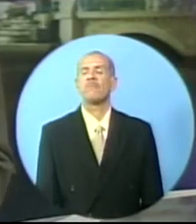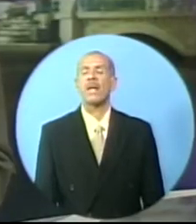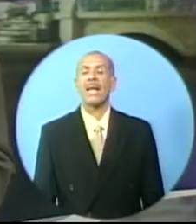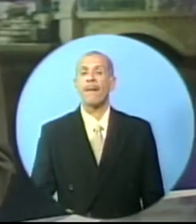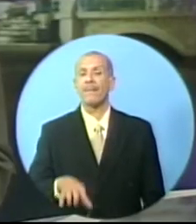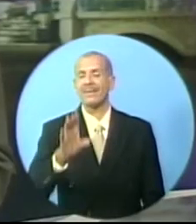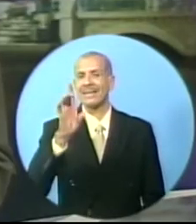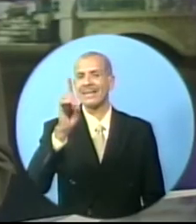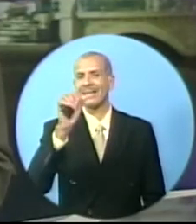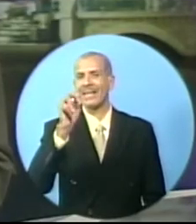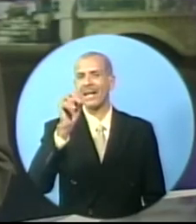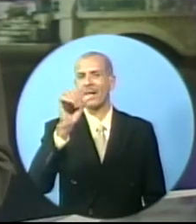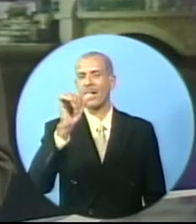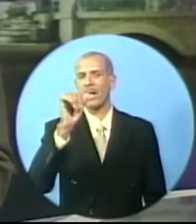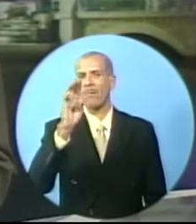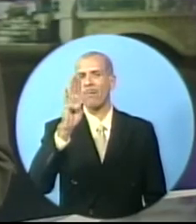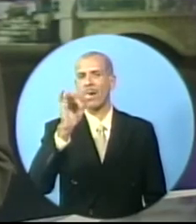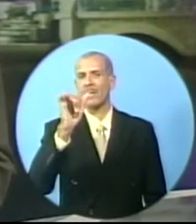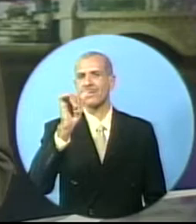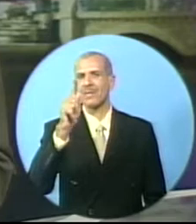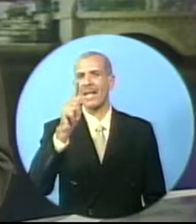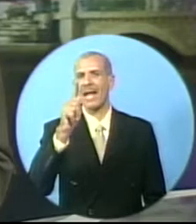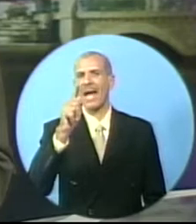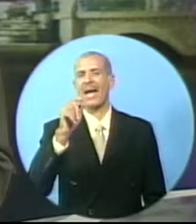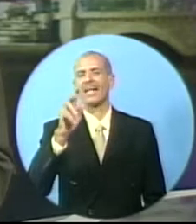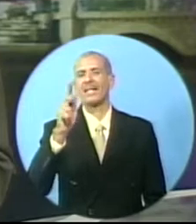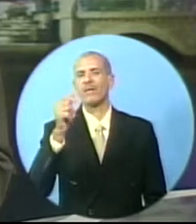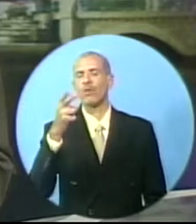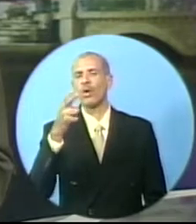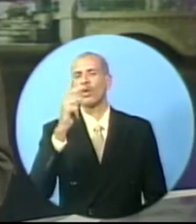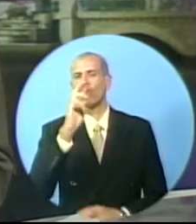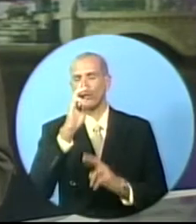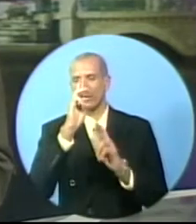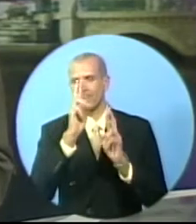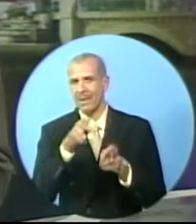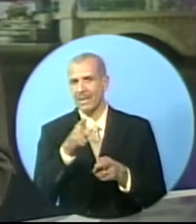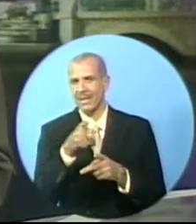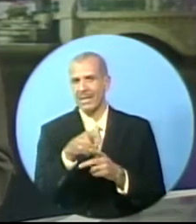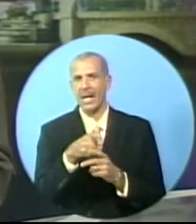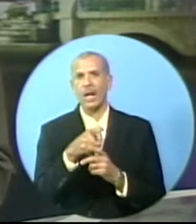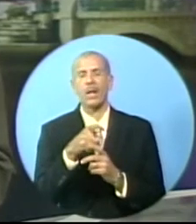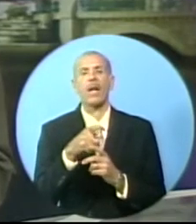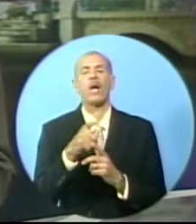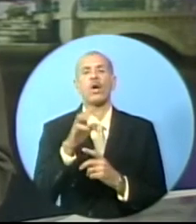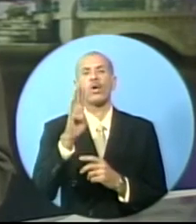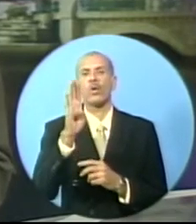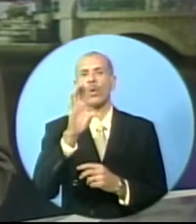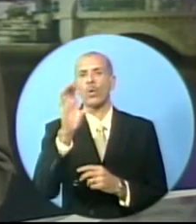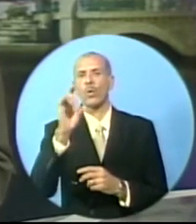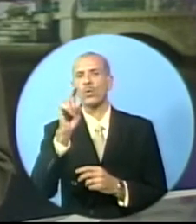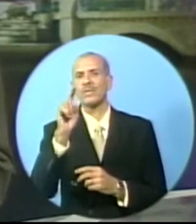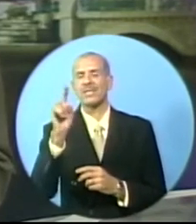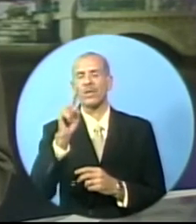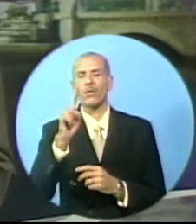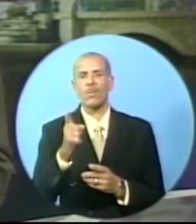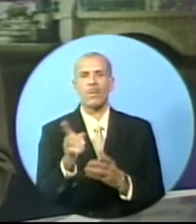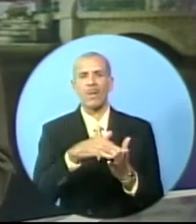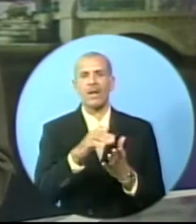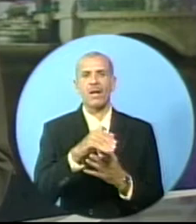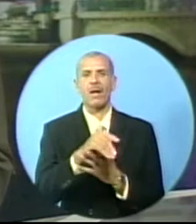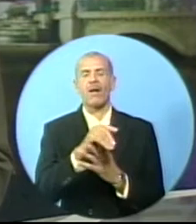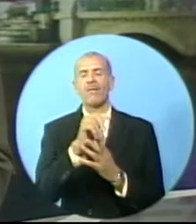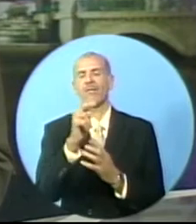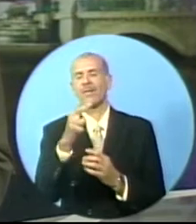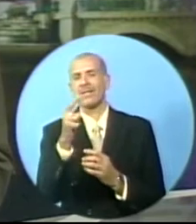and CBC commentator Keith Holder. Mr. Cozier will be buried on Friday at Coral Ridge. Meanwhile, the Barbados Cricket